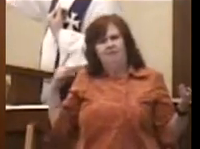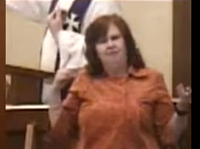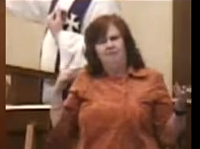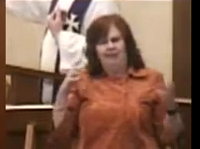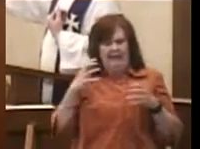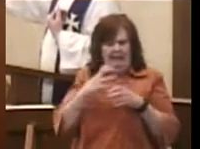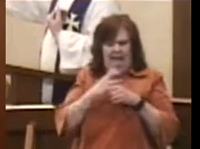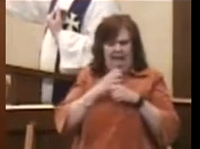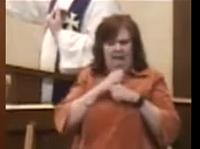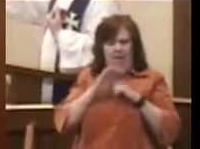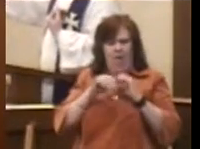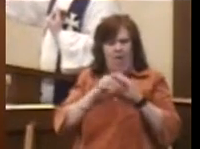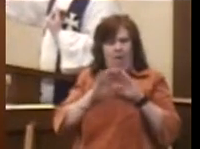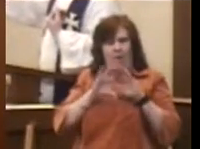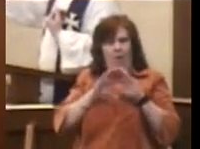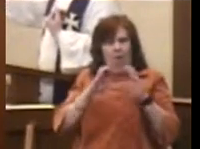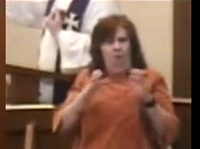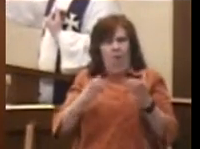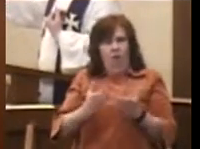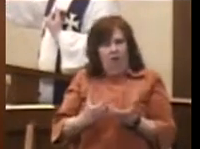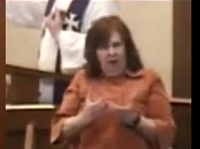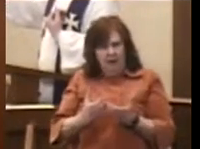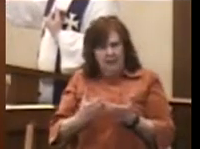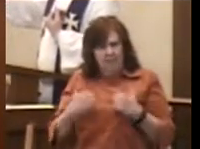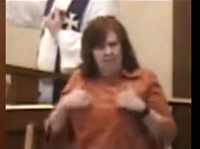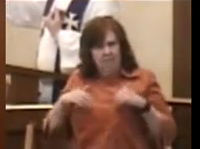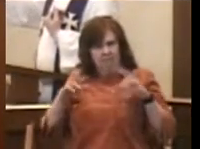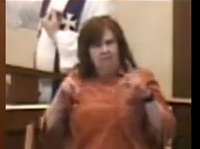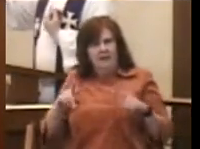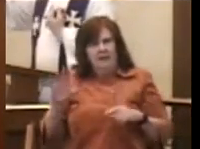whole world and forfeit their life?